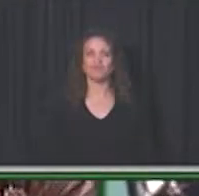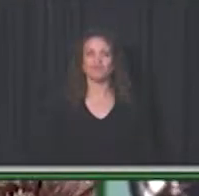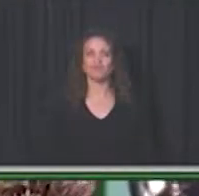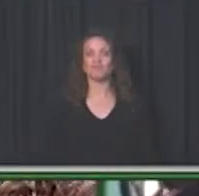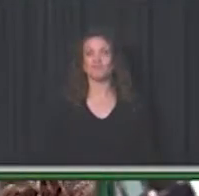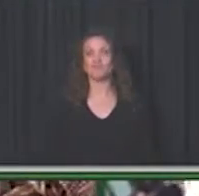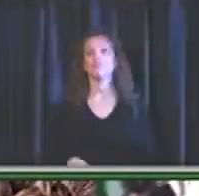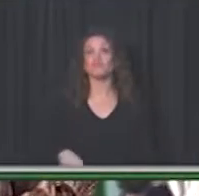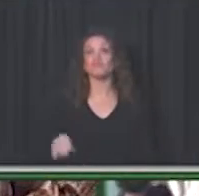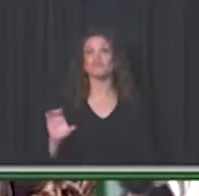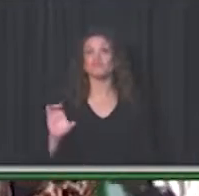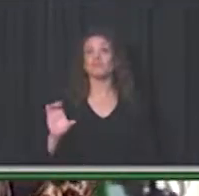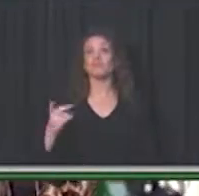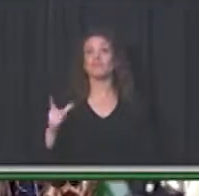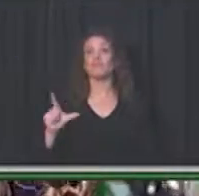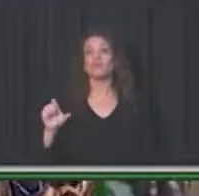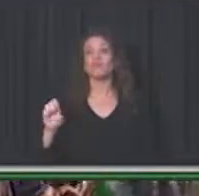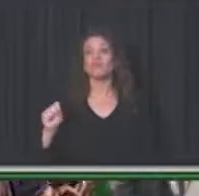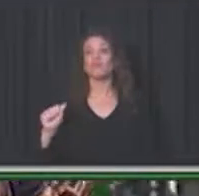Chelsea Castillo.